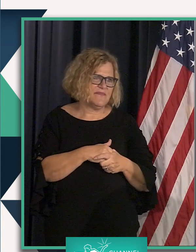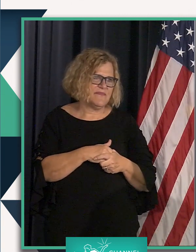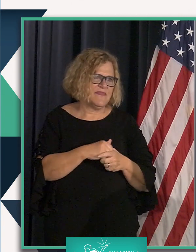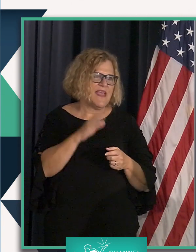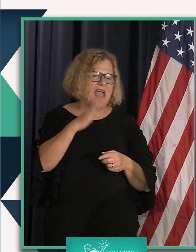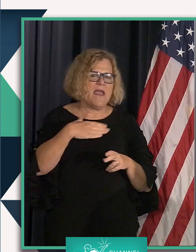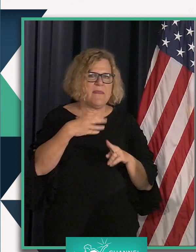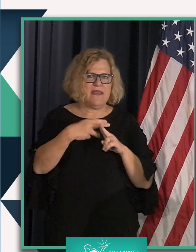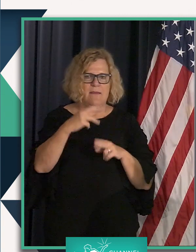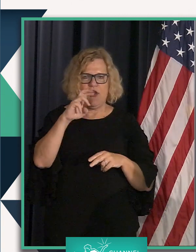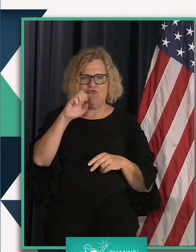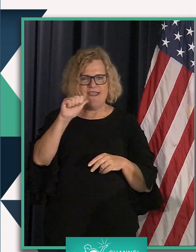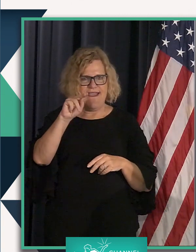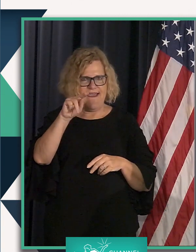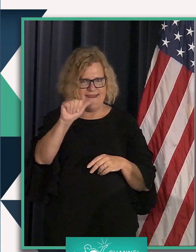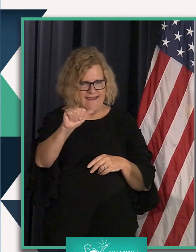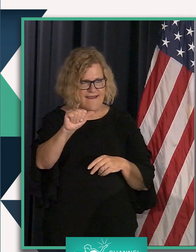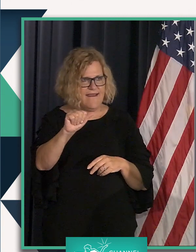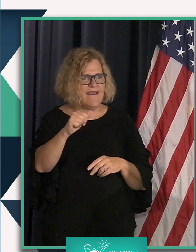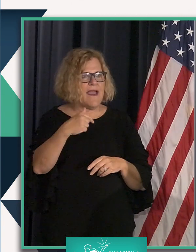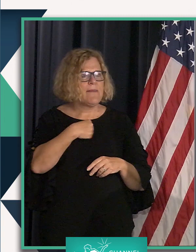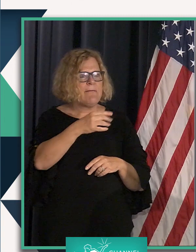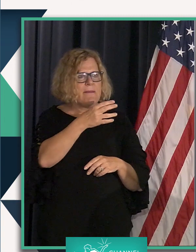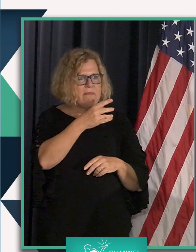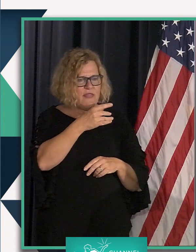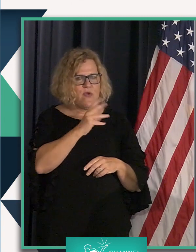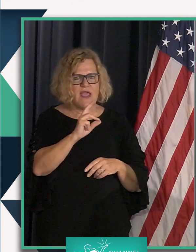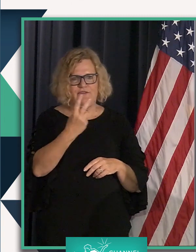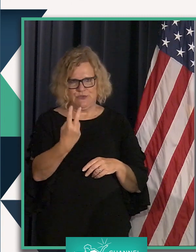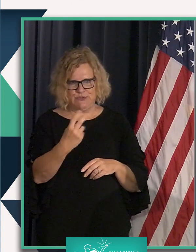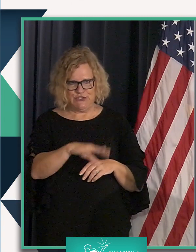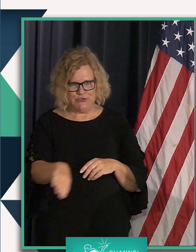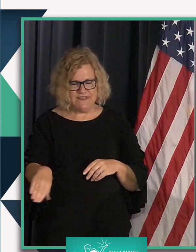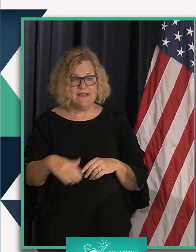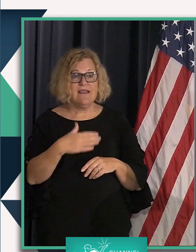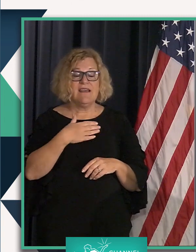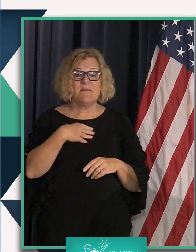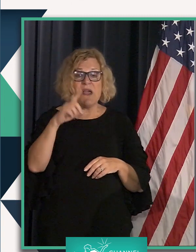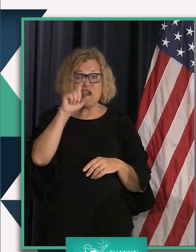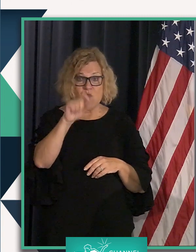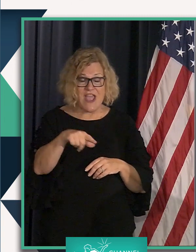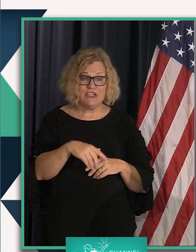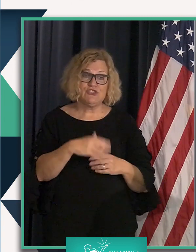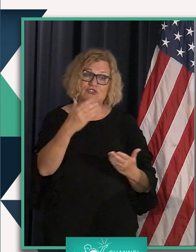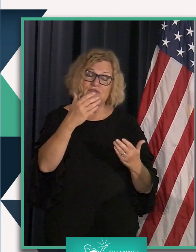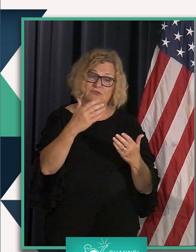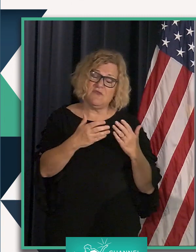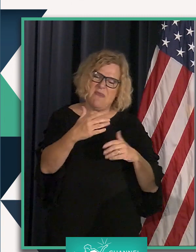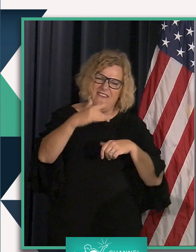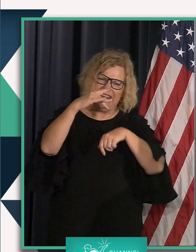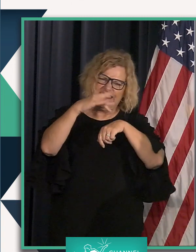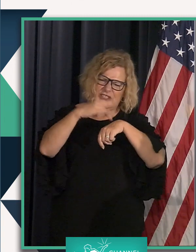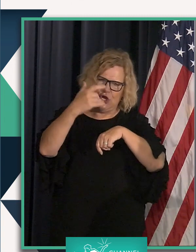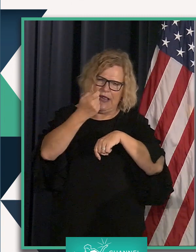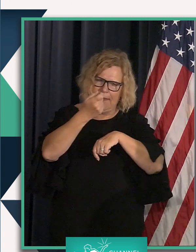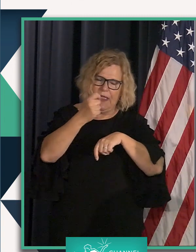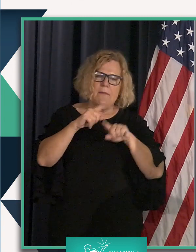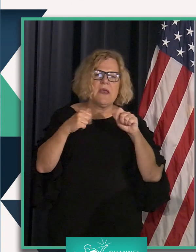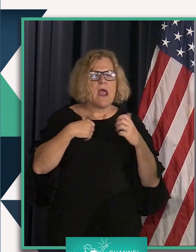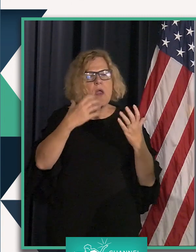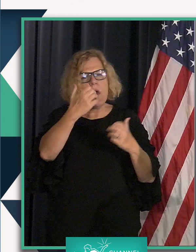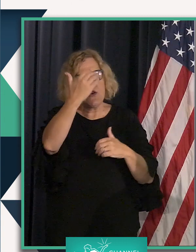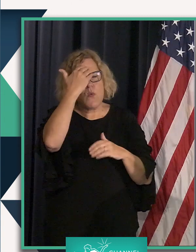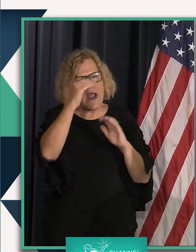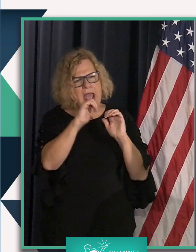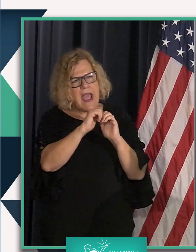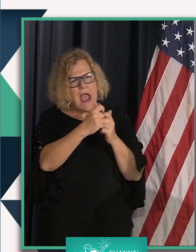Hi, my name is Rihanna. I'm a mother of two. And my question, you may have briefly touched on it. I just wanted to know,